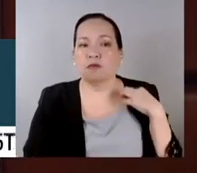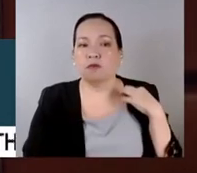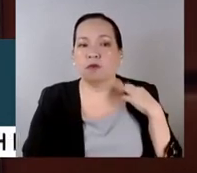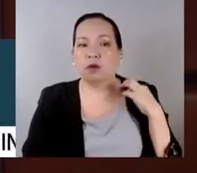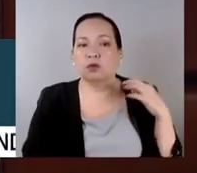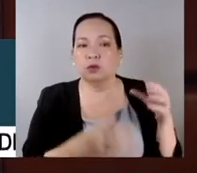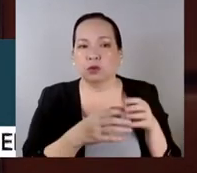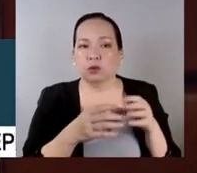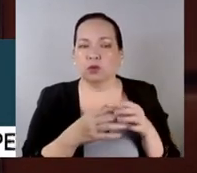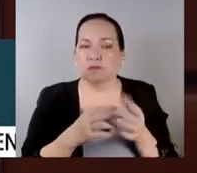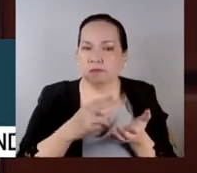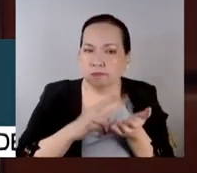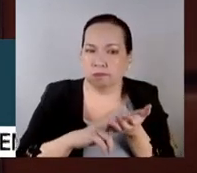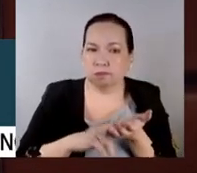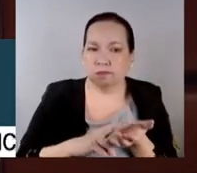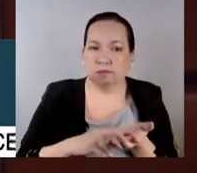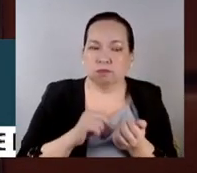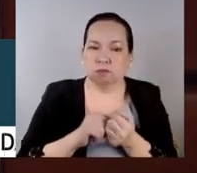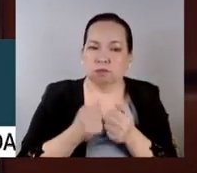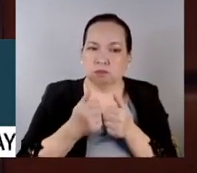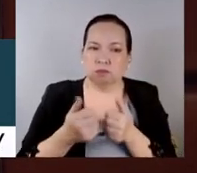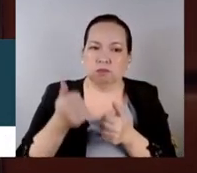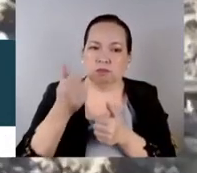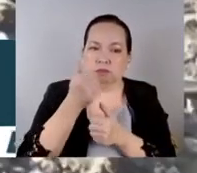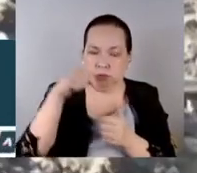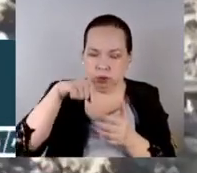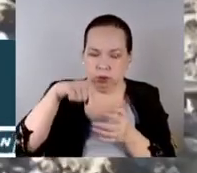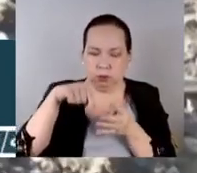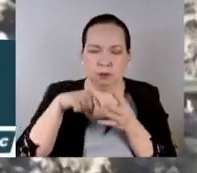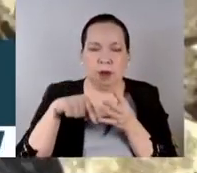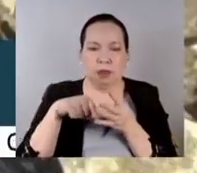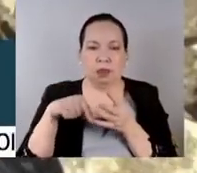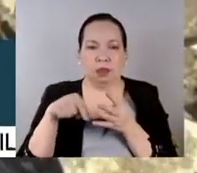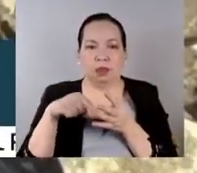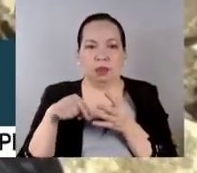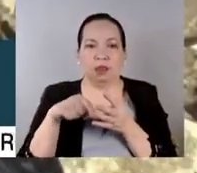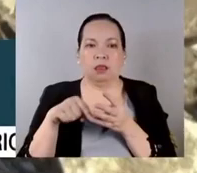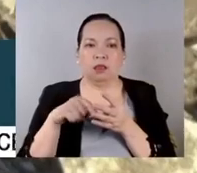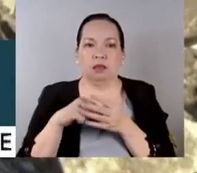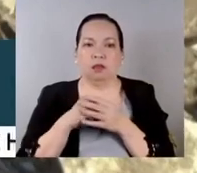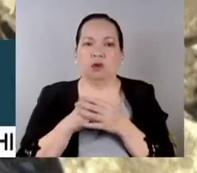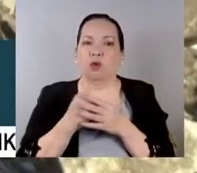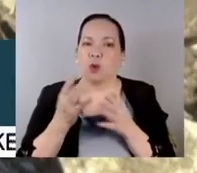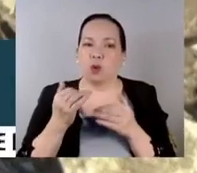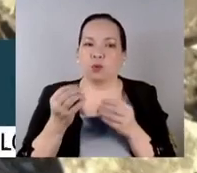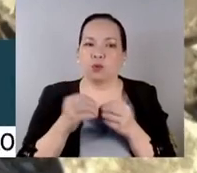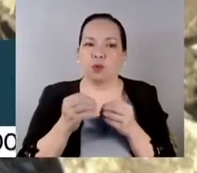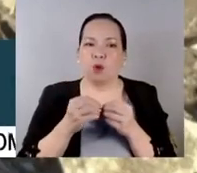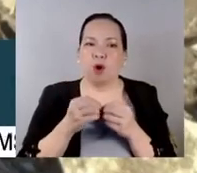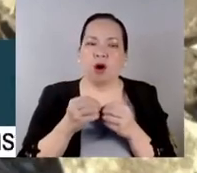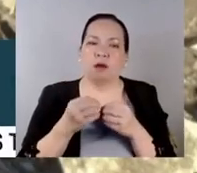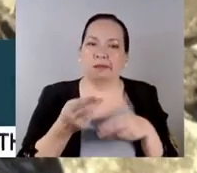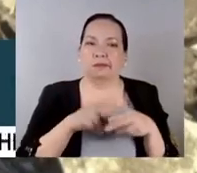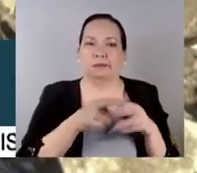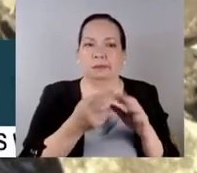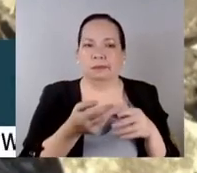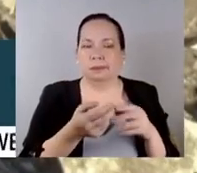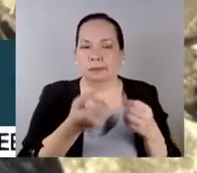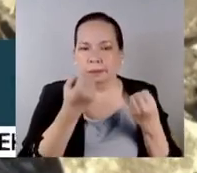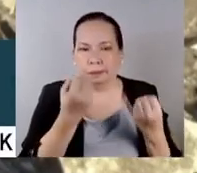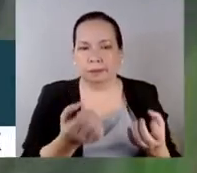ink contracts with the ministry by the end of this month in a bid to increase the effectiveness of the Russian